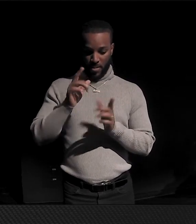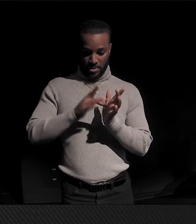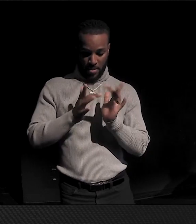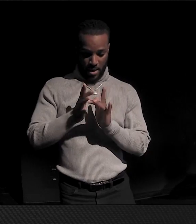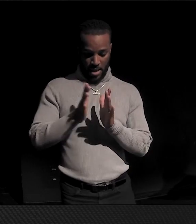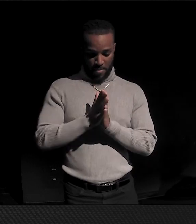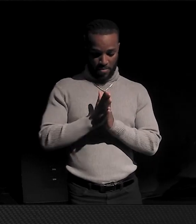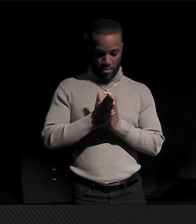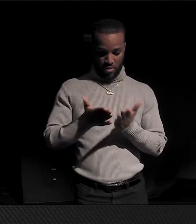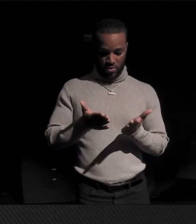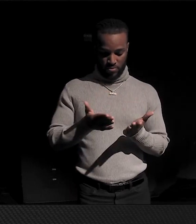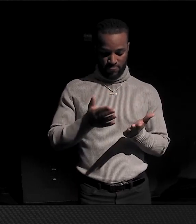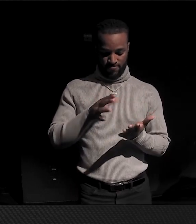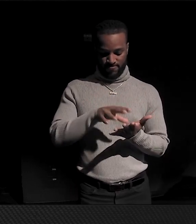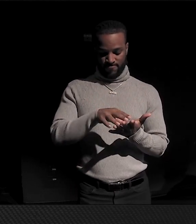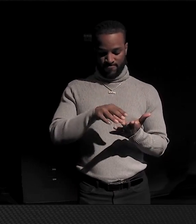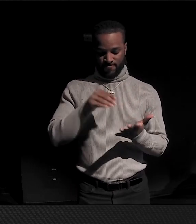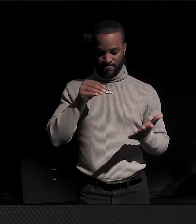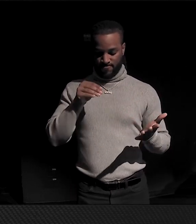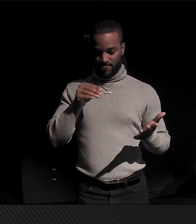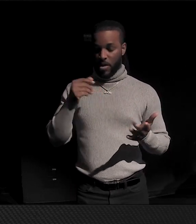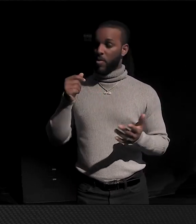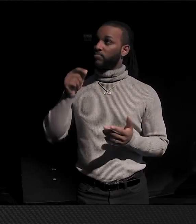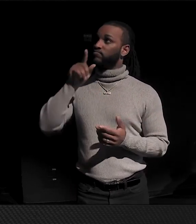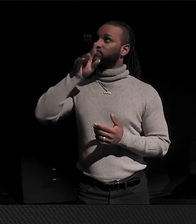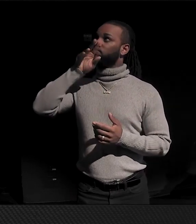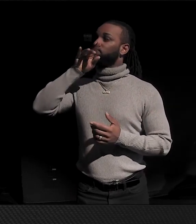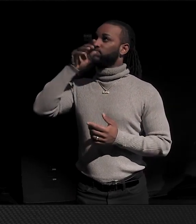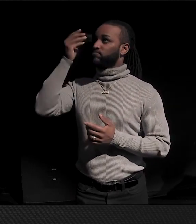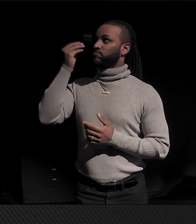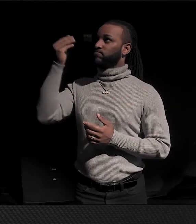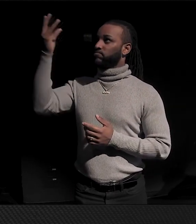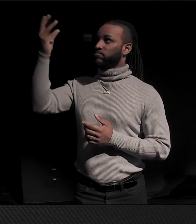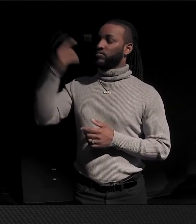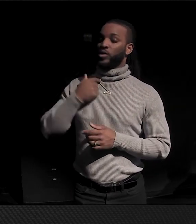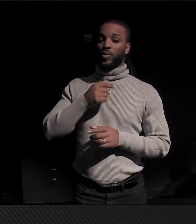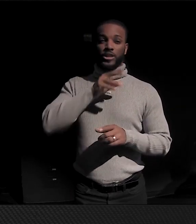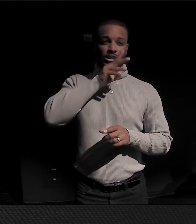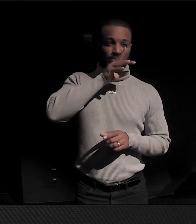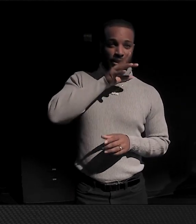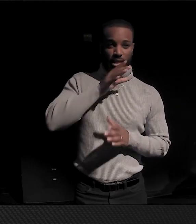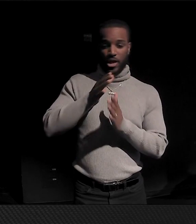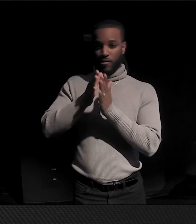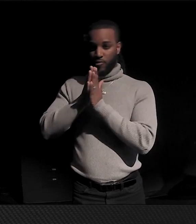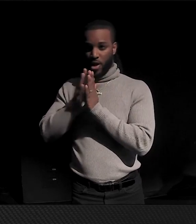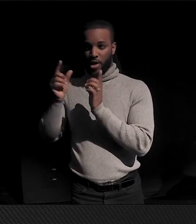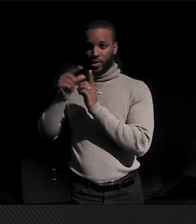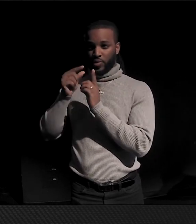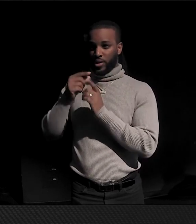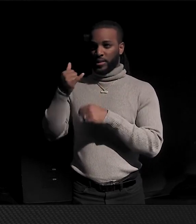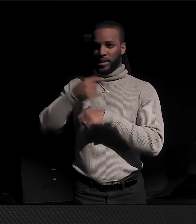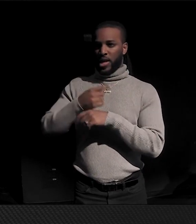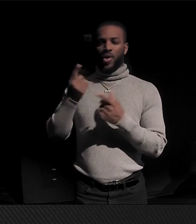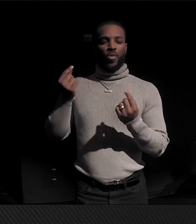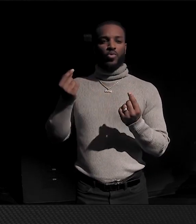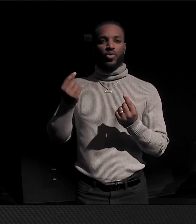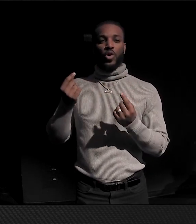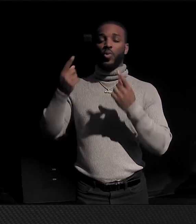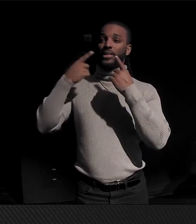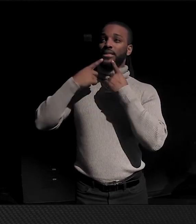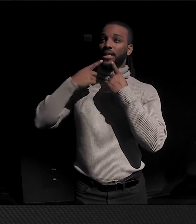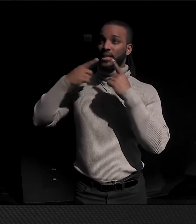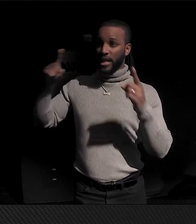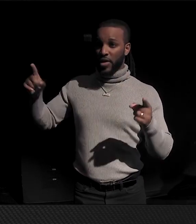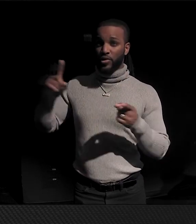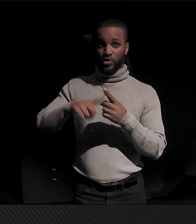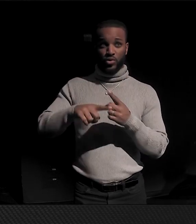God, and praying this back. And in speaking and praying these words today, what we are doing is declaring not only to